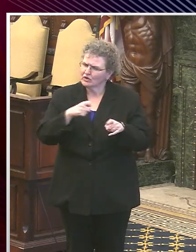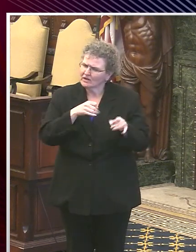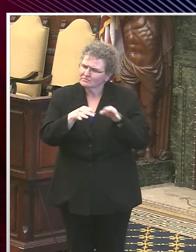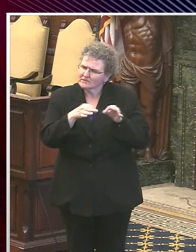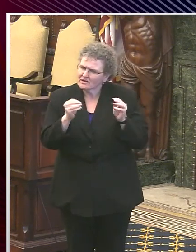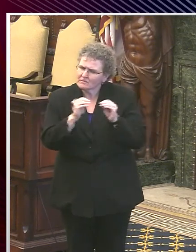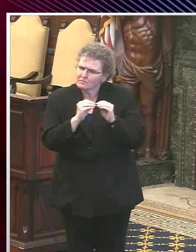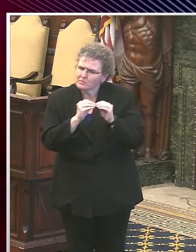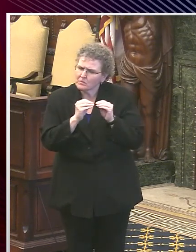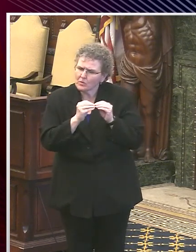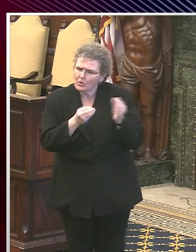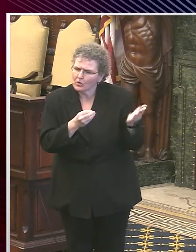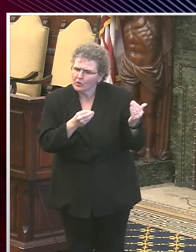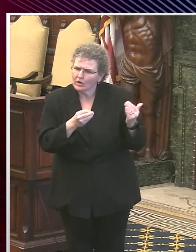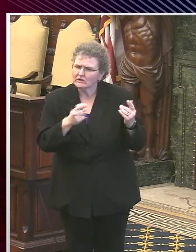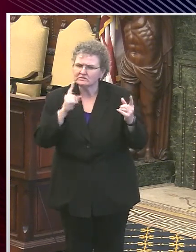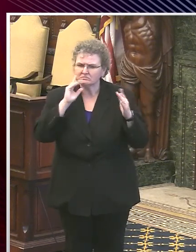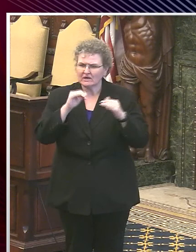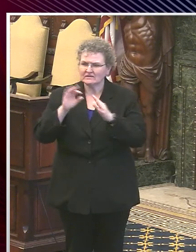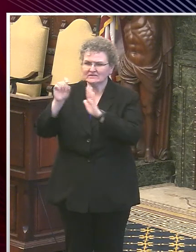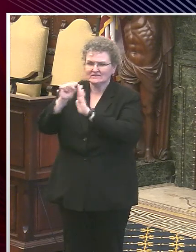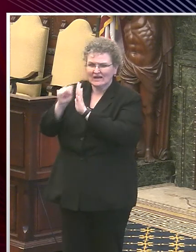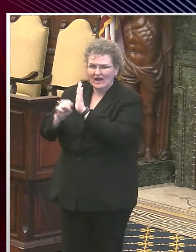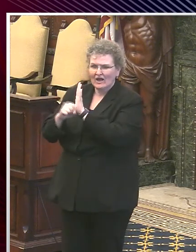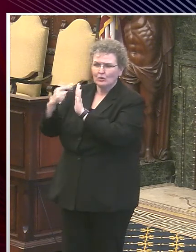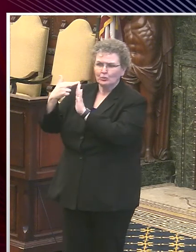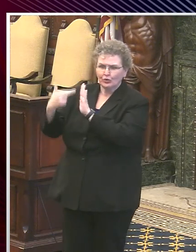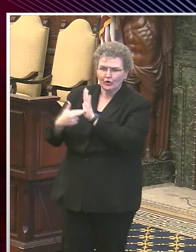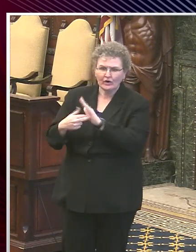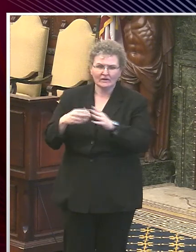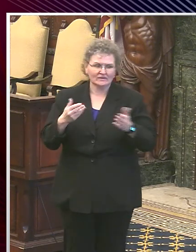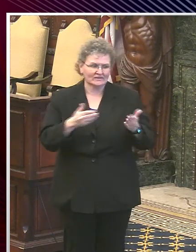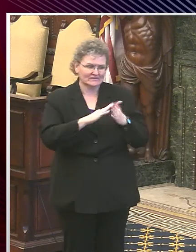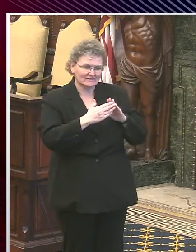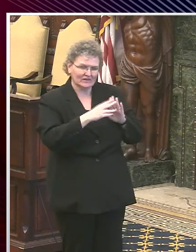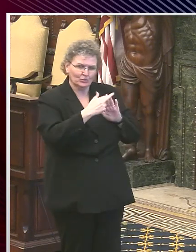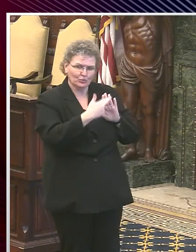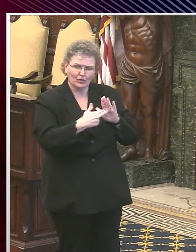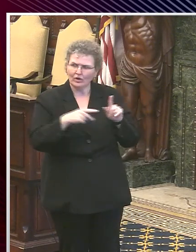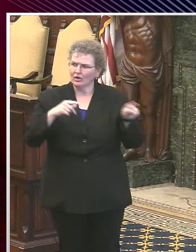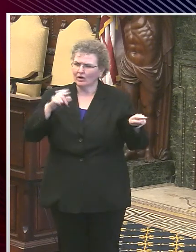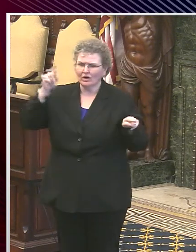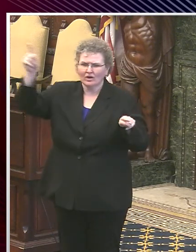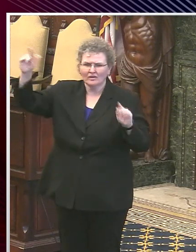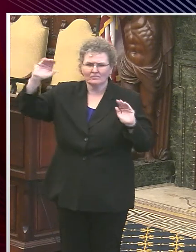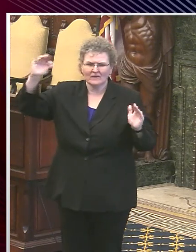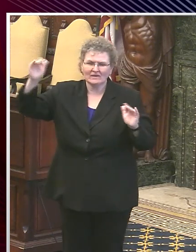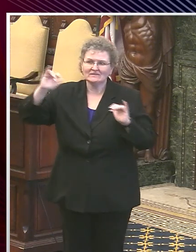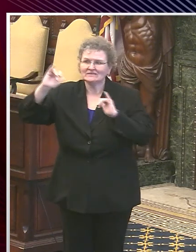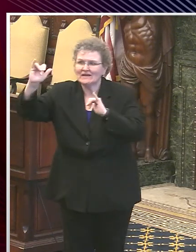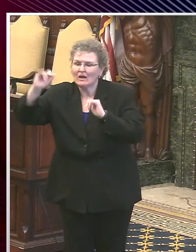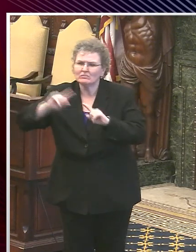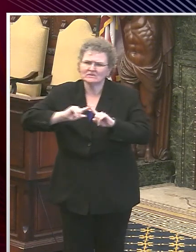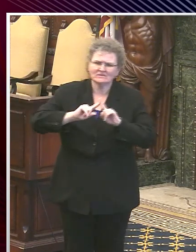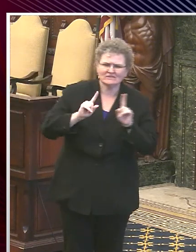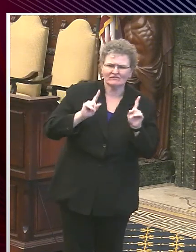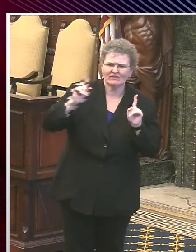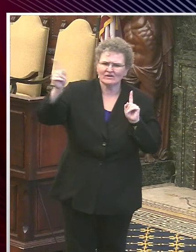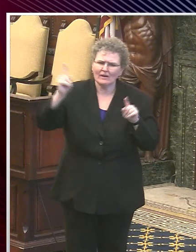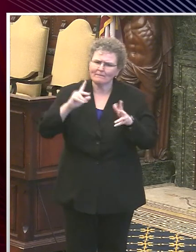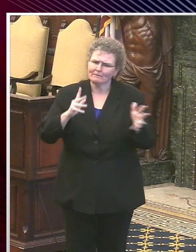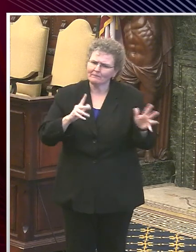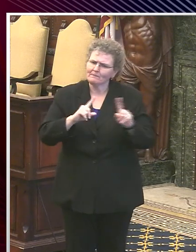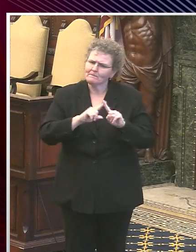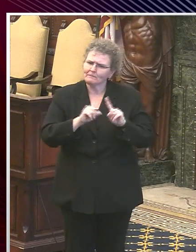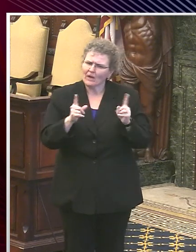with the state's guidelines at this point. So effective immediately meaning somebody can go to a game tonight or tomorrow. What